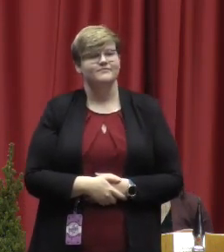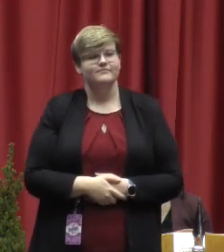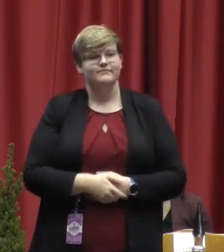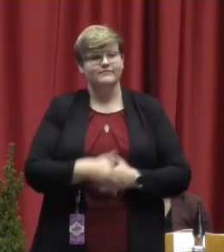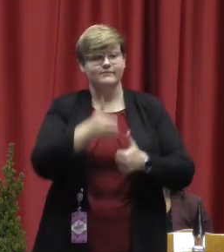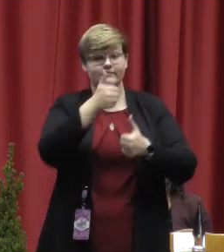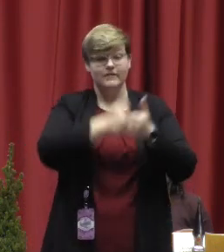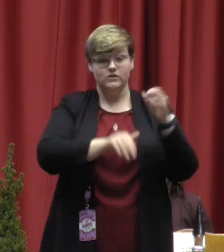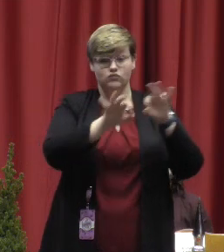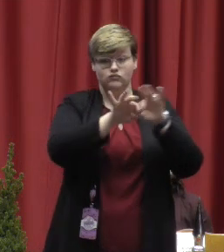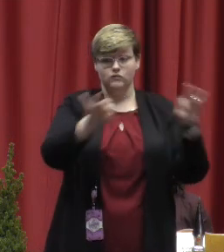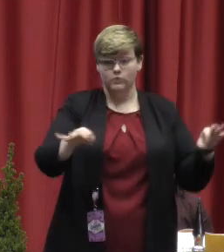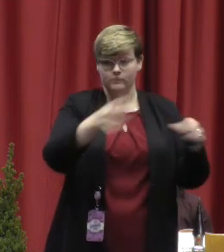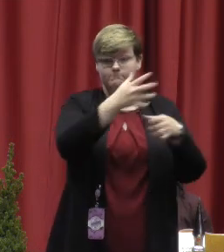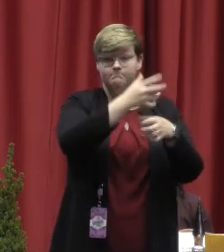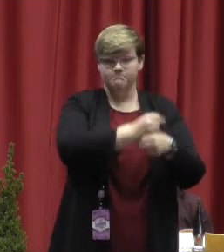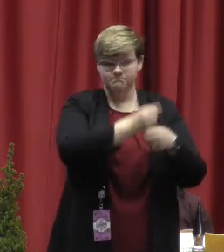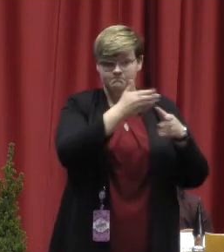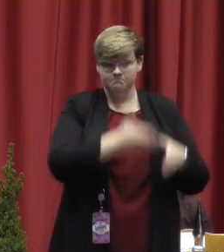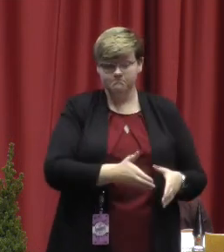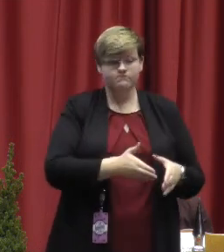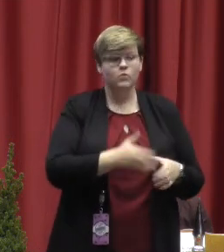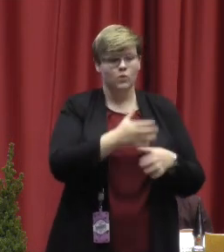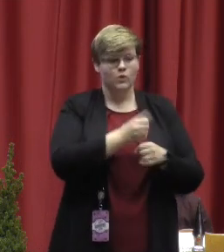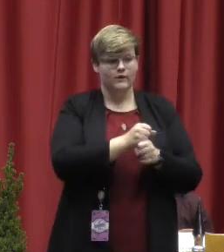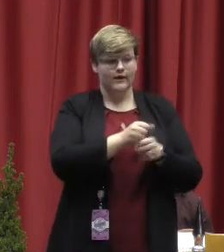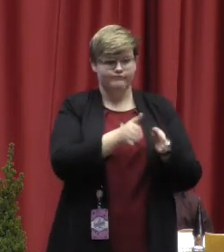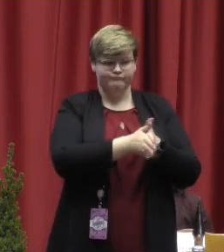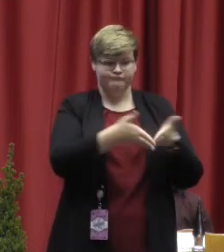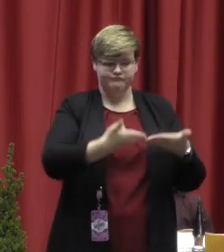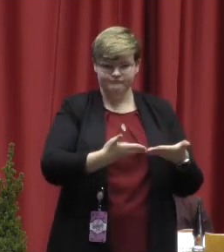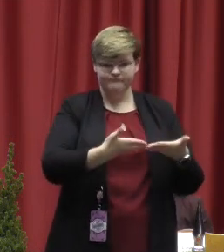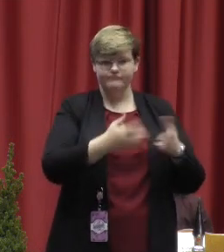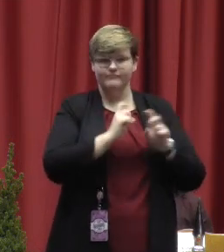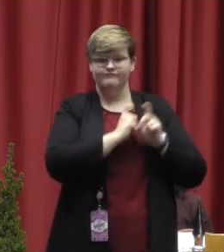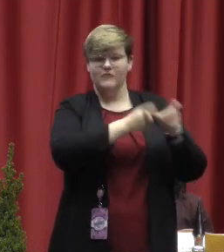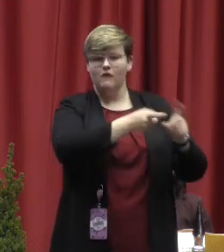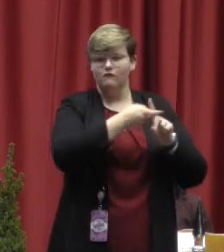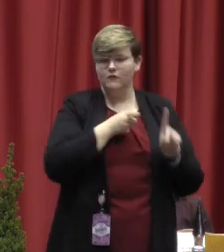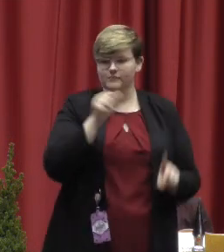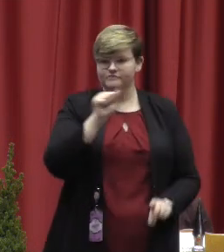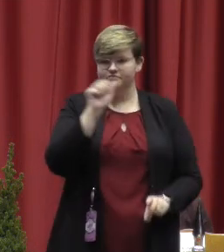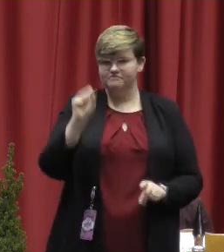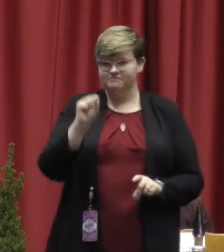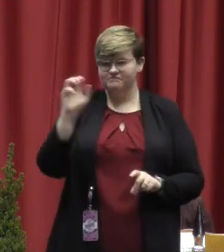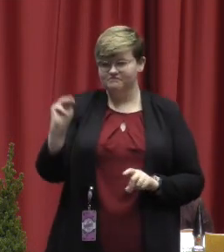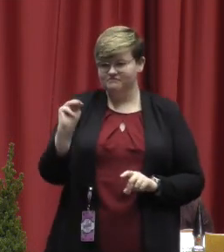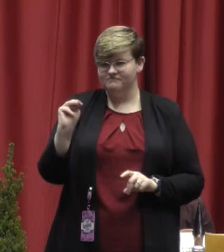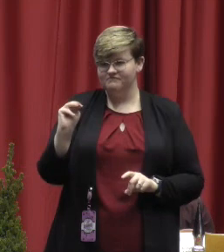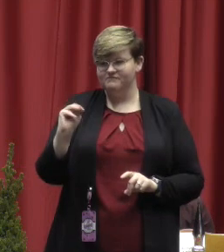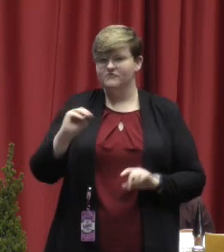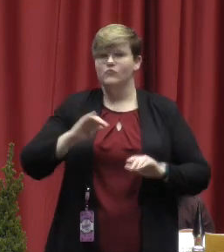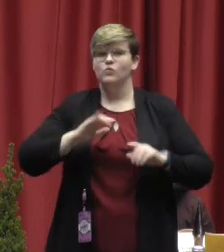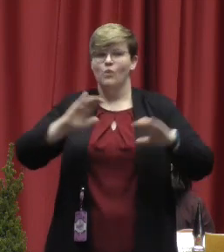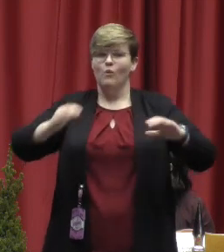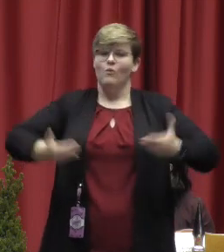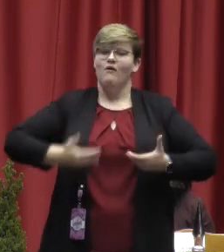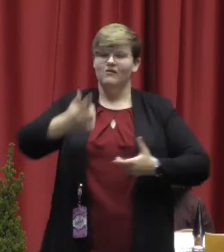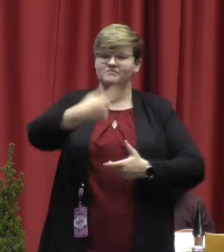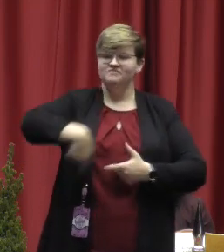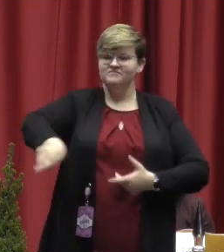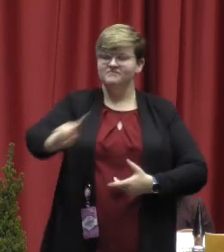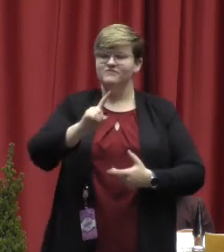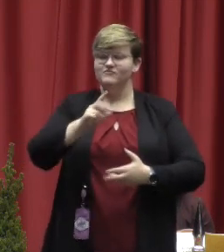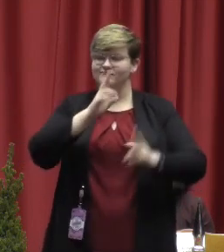Each degree recipient will receive a diploma cover as a gift from the Anderson School of Management to welcome them to the